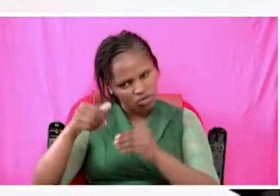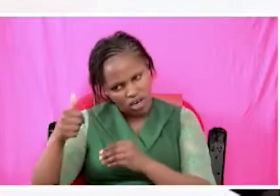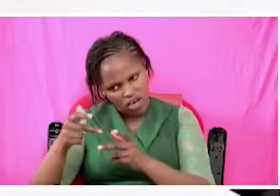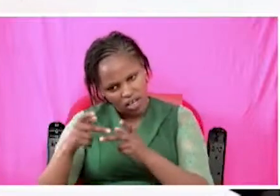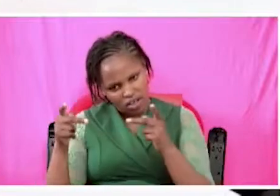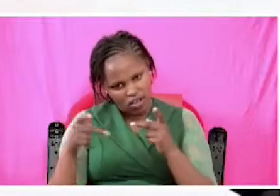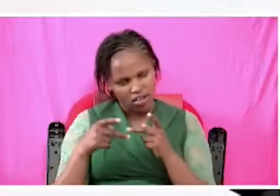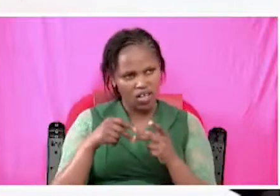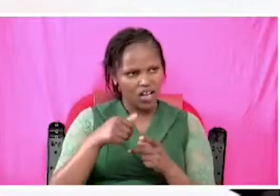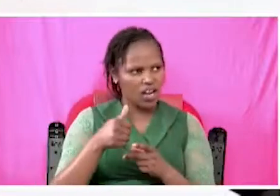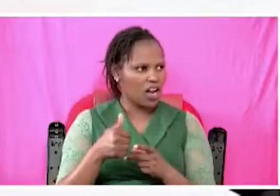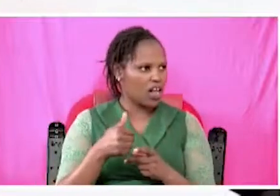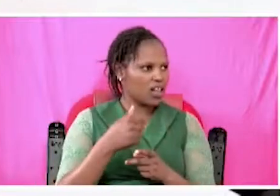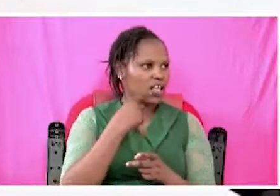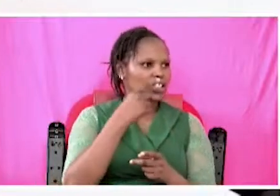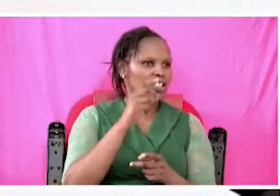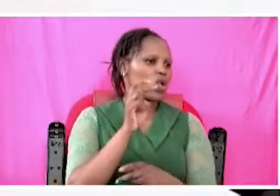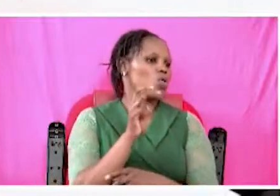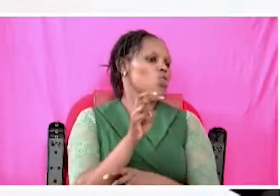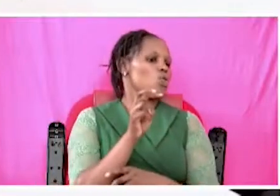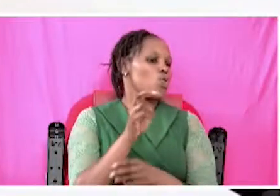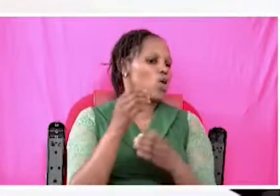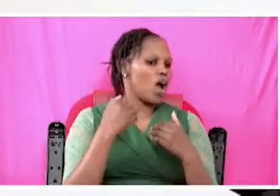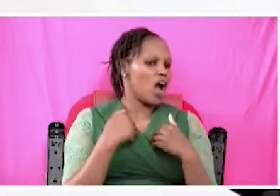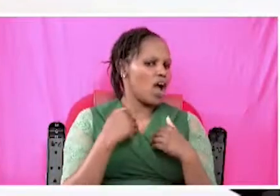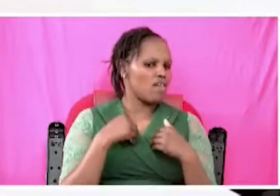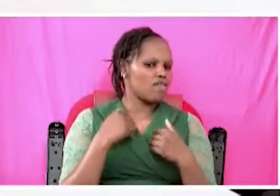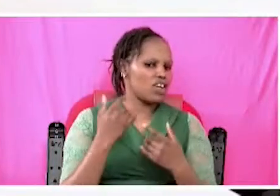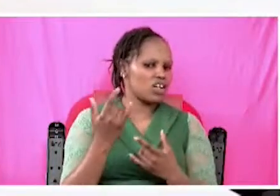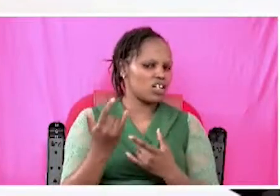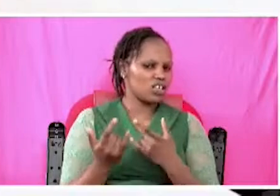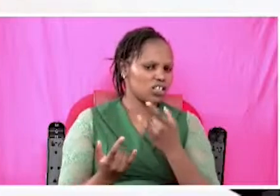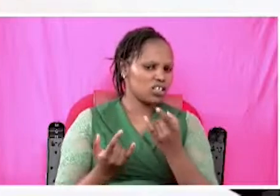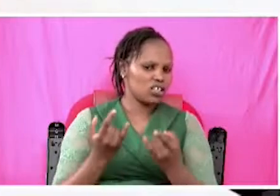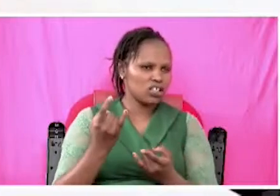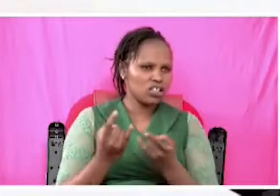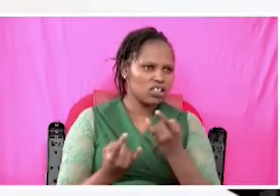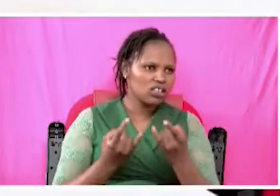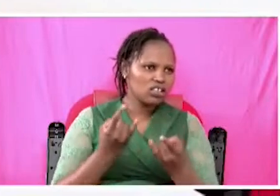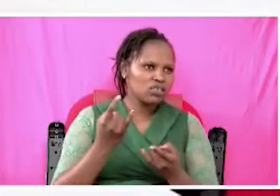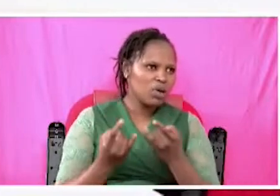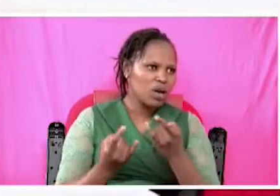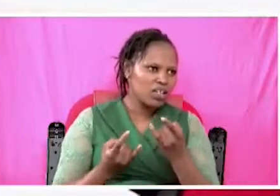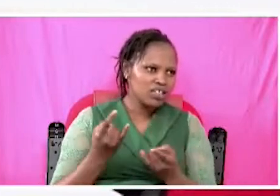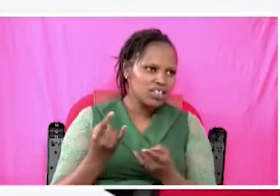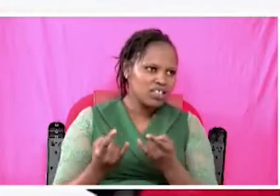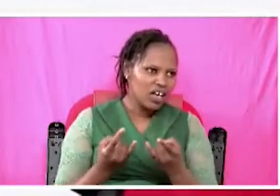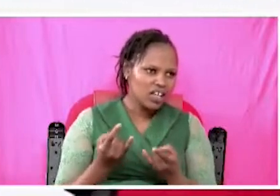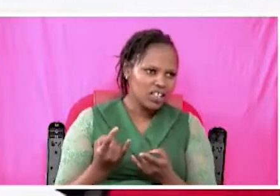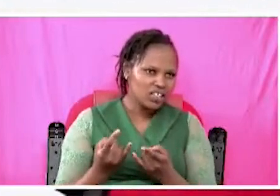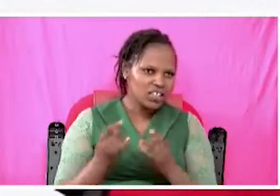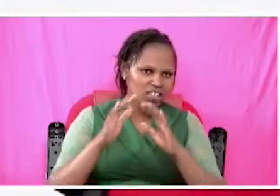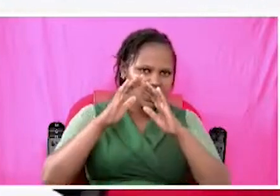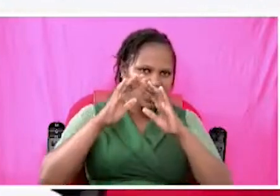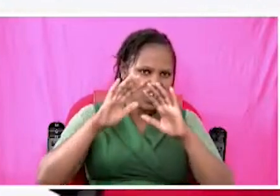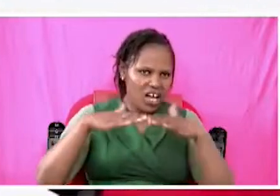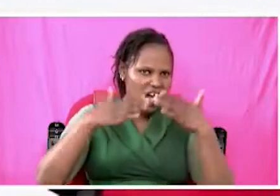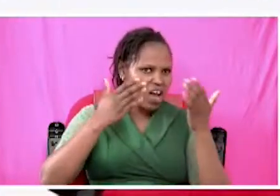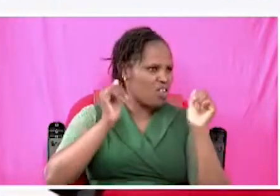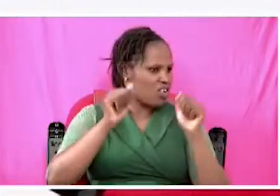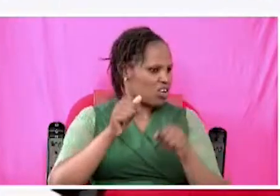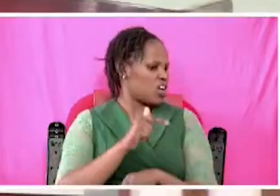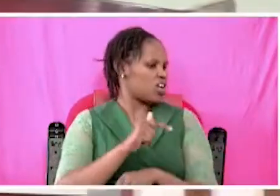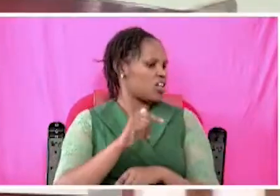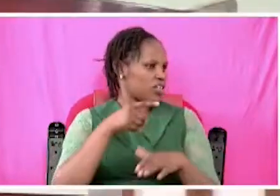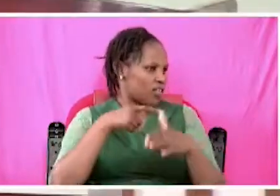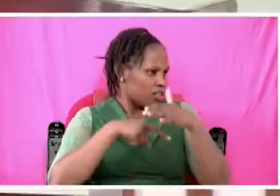one looked and said, look, there's a spider's web. How could he enter